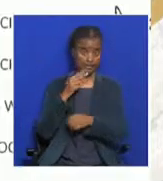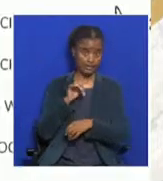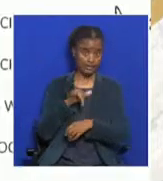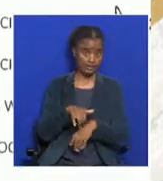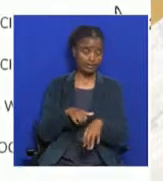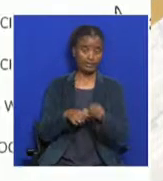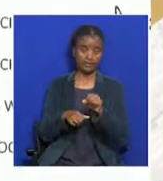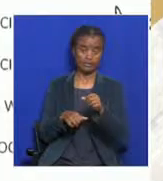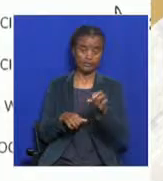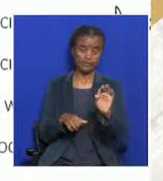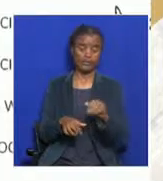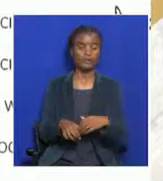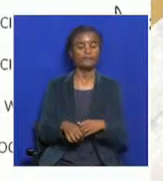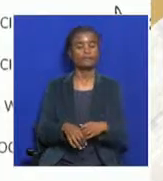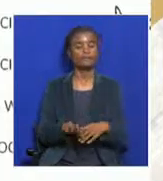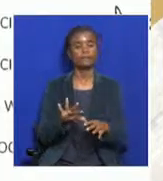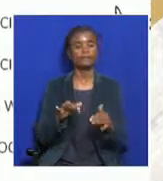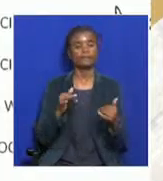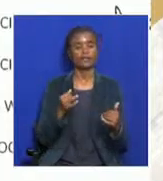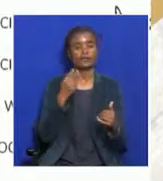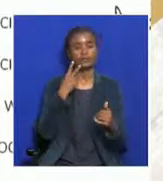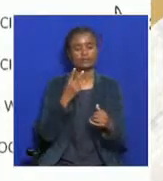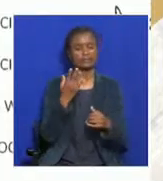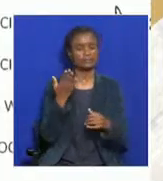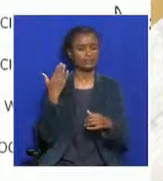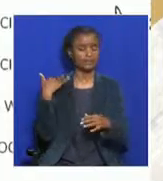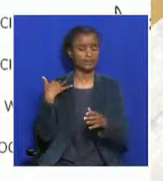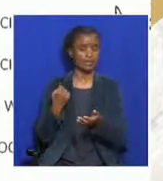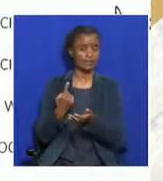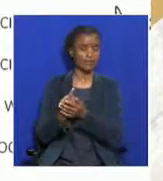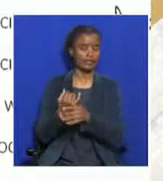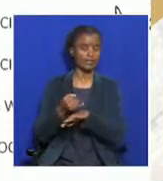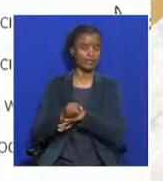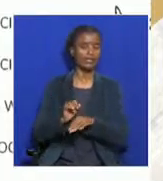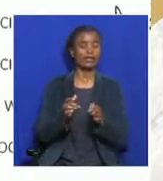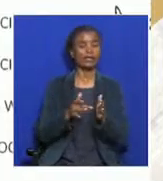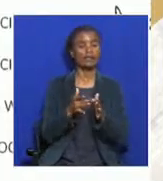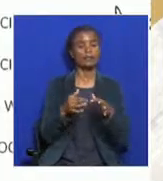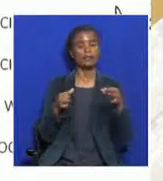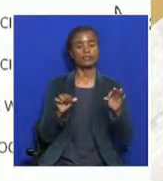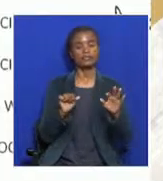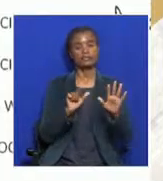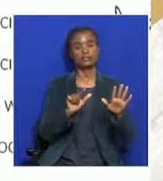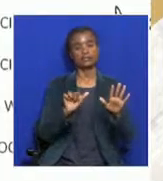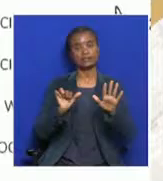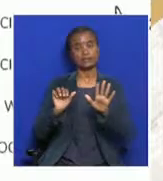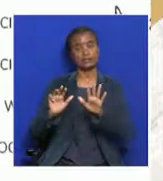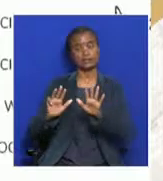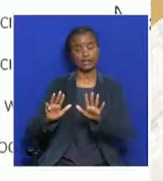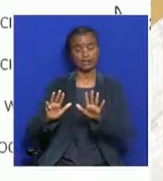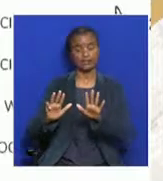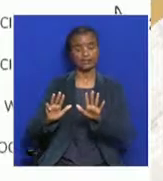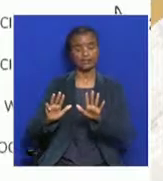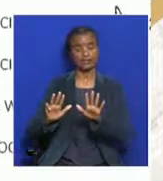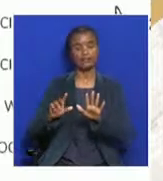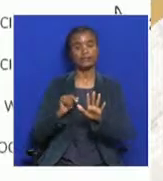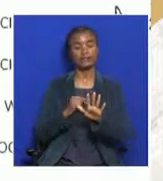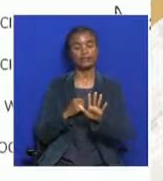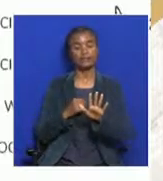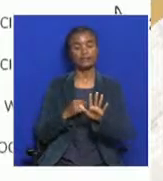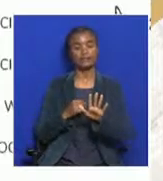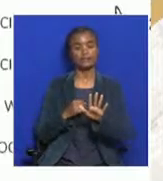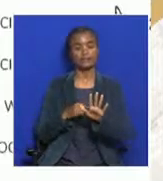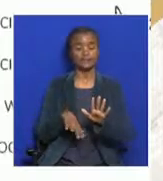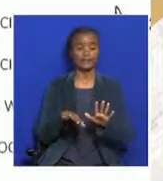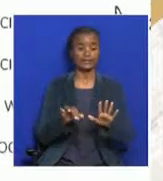Now let's look at the earliest, which is at your page 769, that item 6. It's 32 kilograms